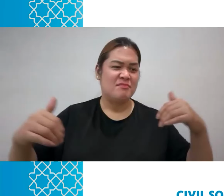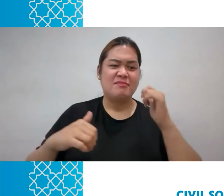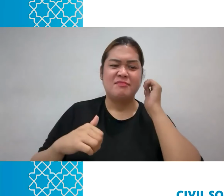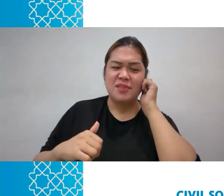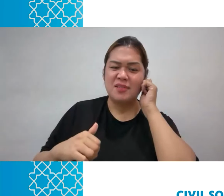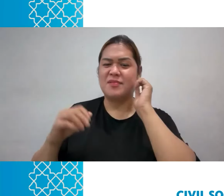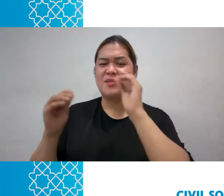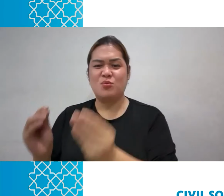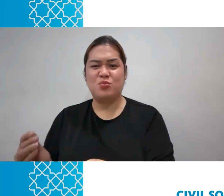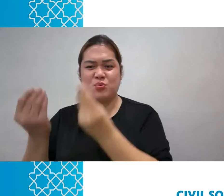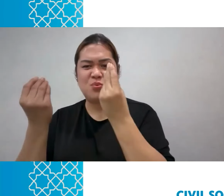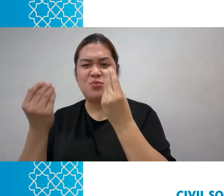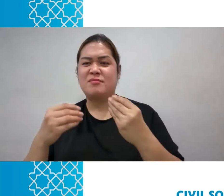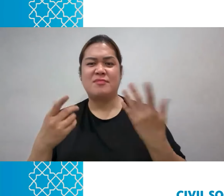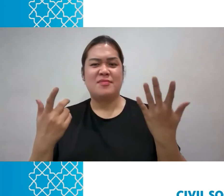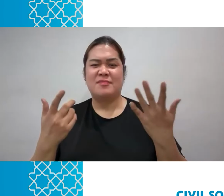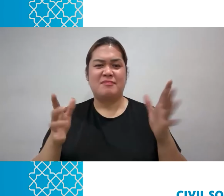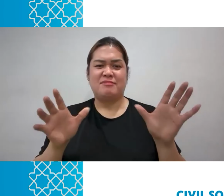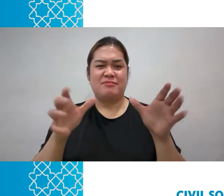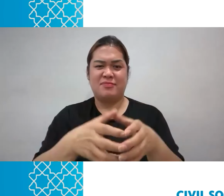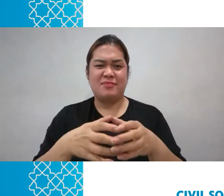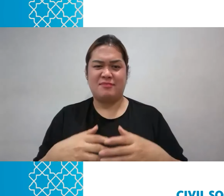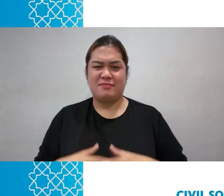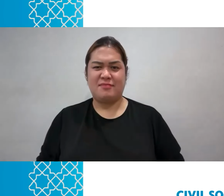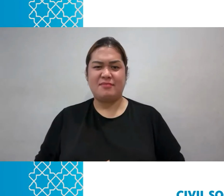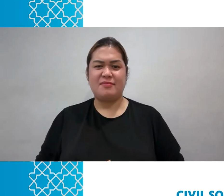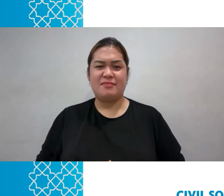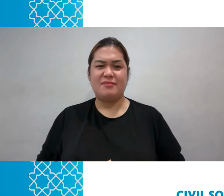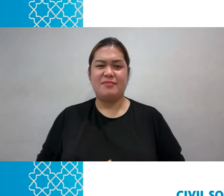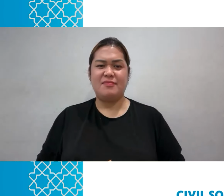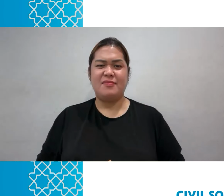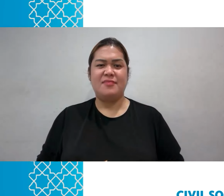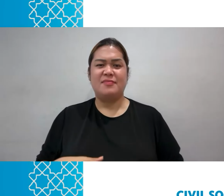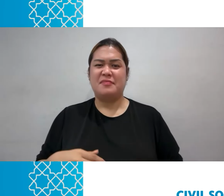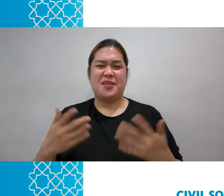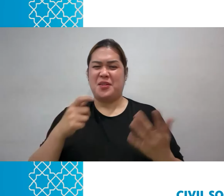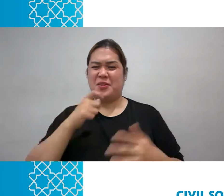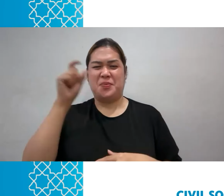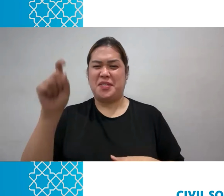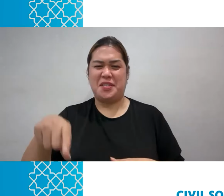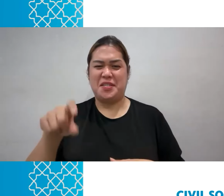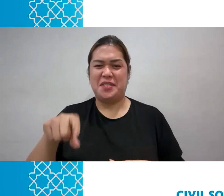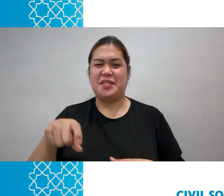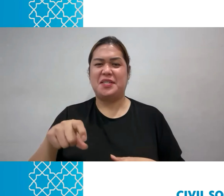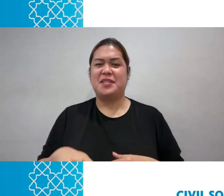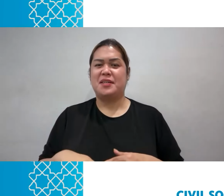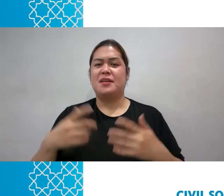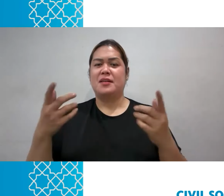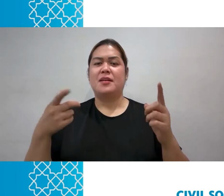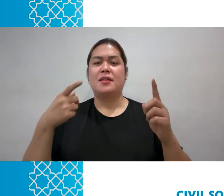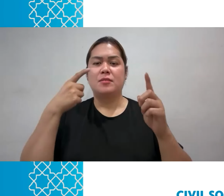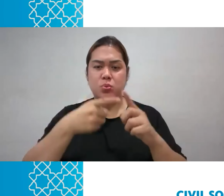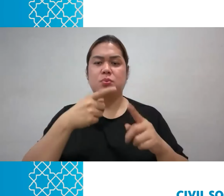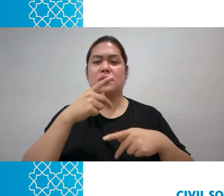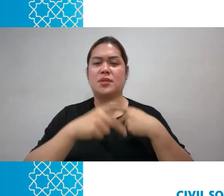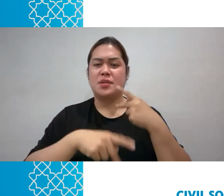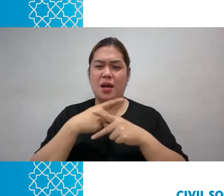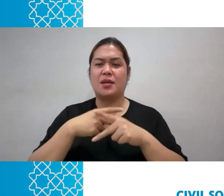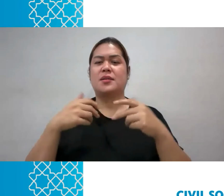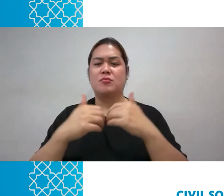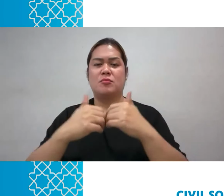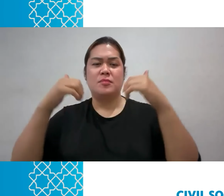group than the rest. So I don't really think that they should be a kind of separated from the rest. Thank